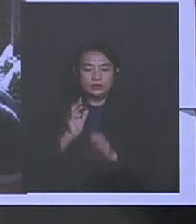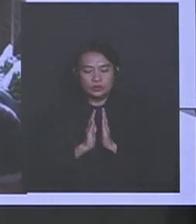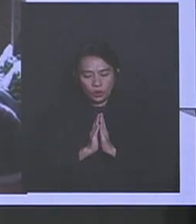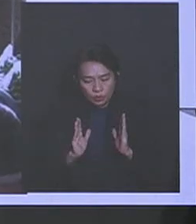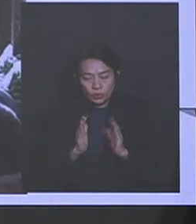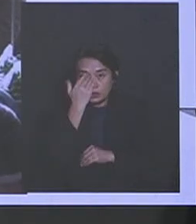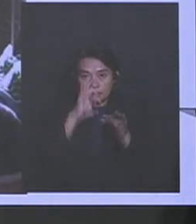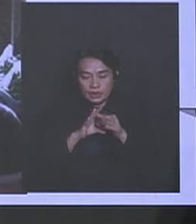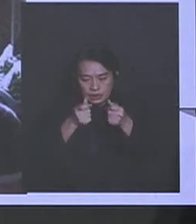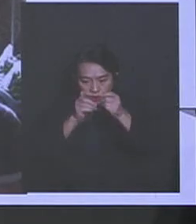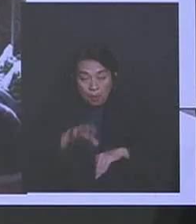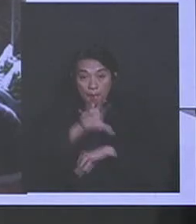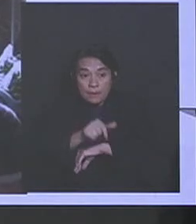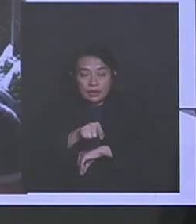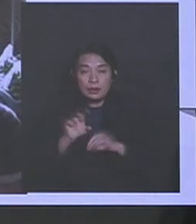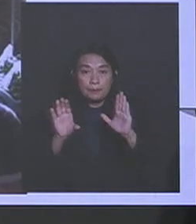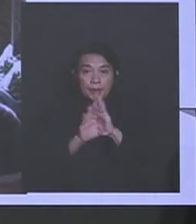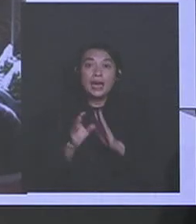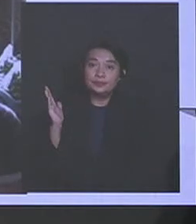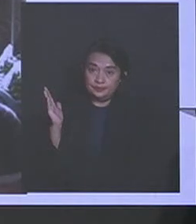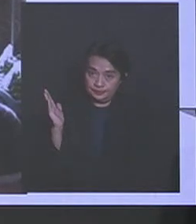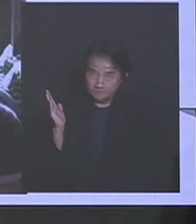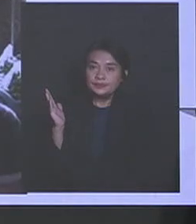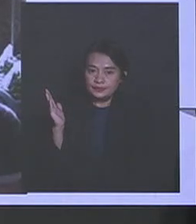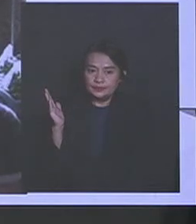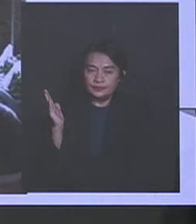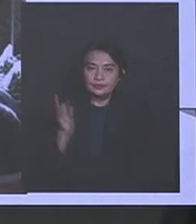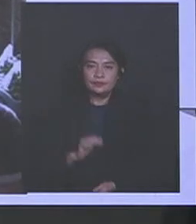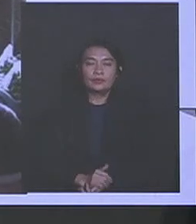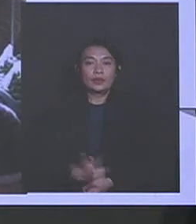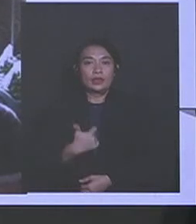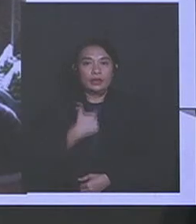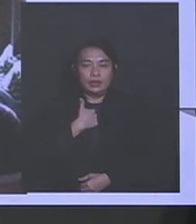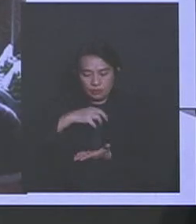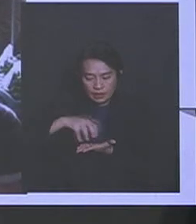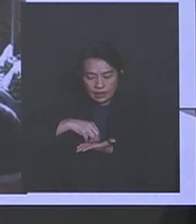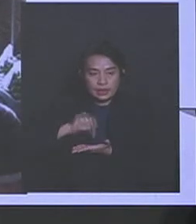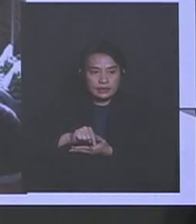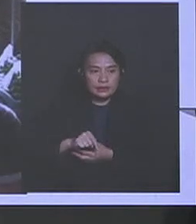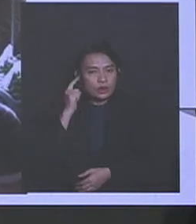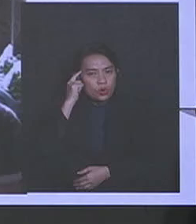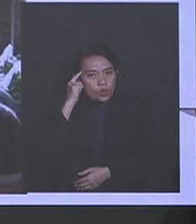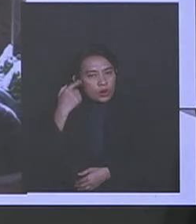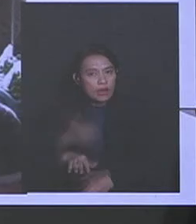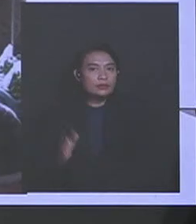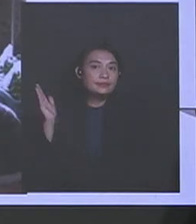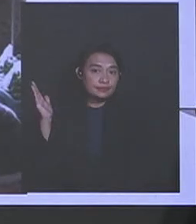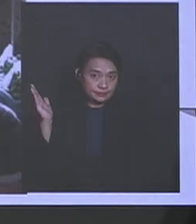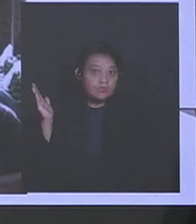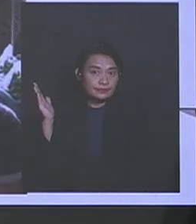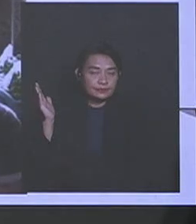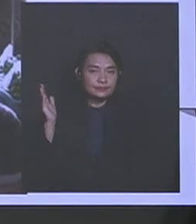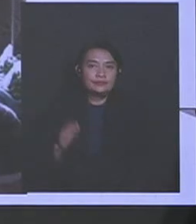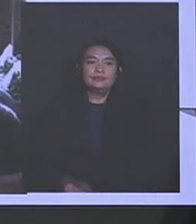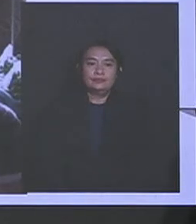a lot of what I'm going to say today seems pretty obvious, but I think it's really important for us to remind ourselves of the obvious,